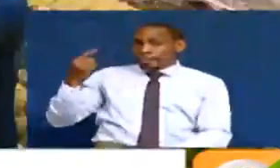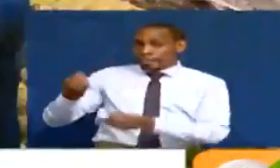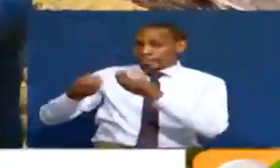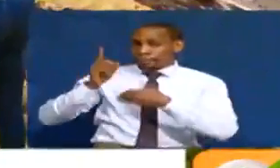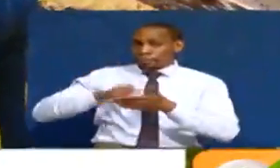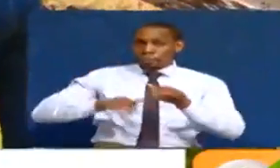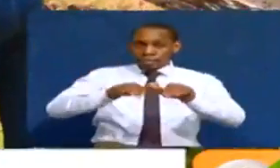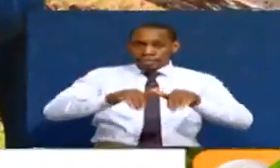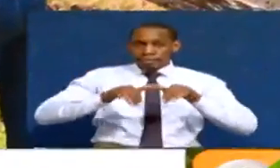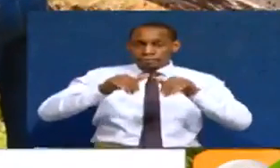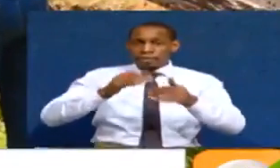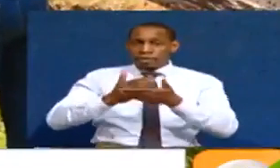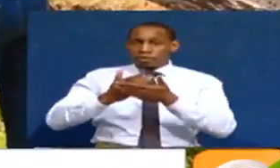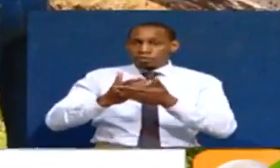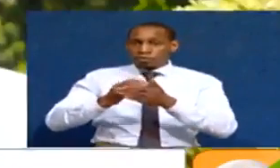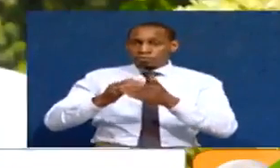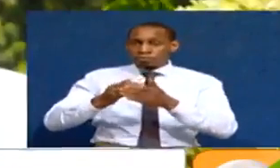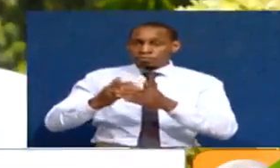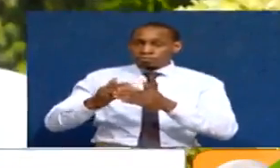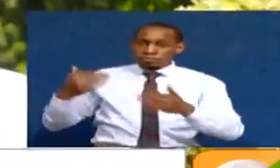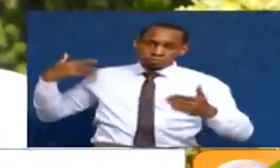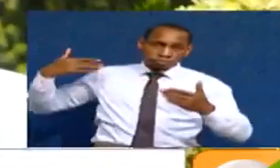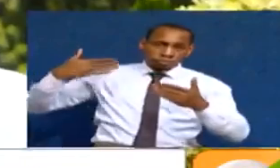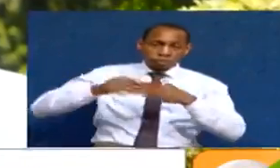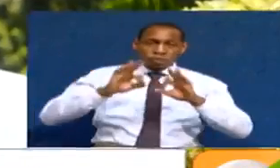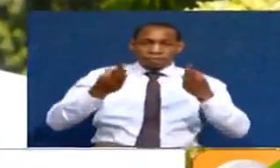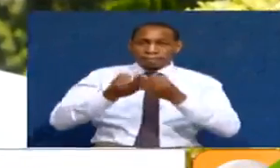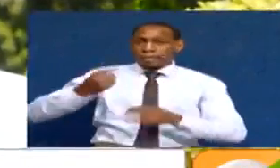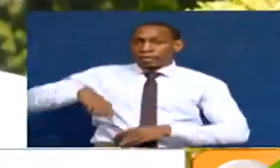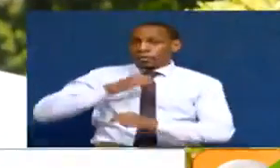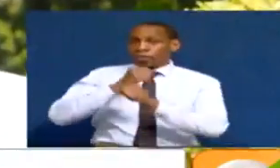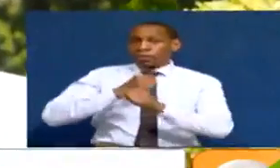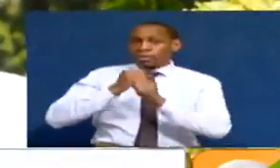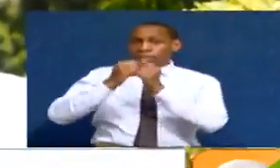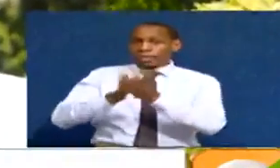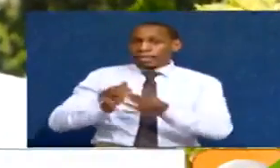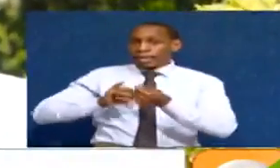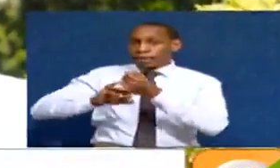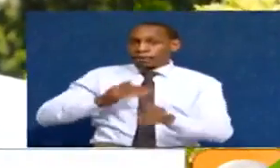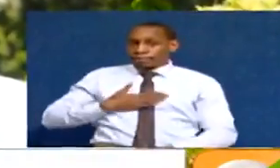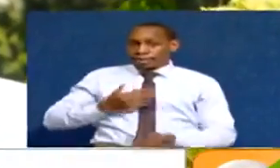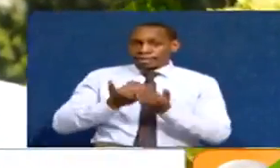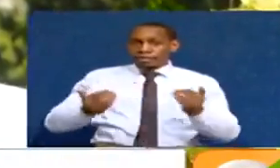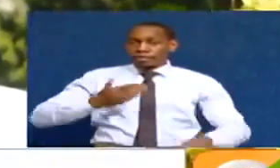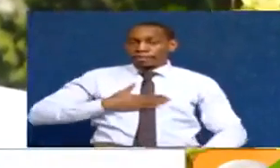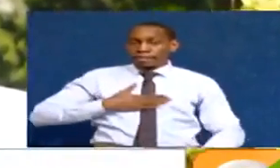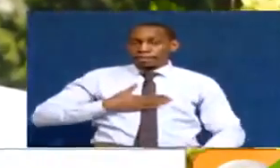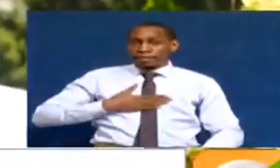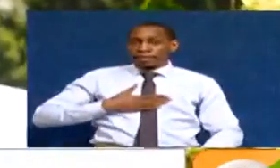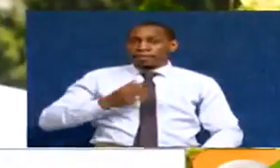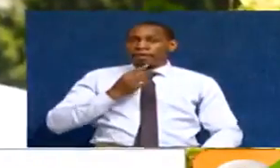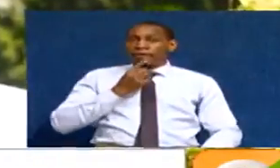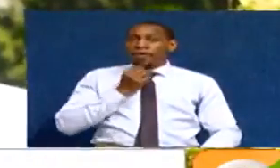that farming runs through this family. Tunafanya kazi hii na bibi yangu na watoto wangu